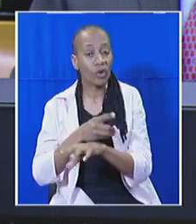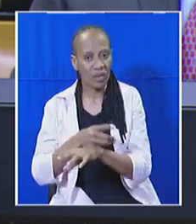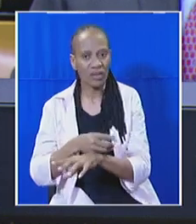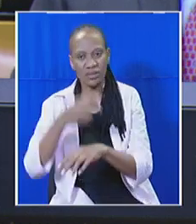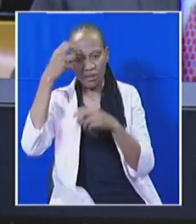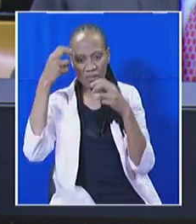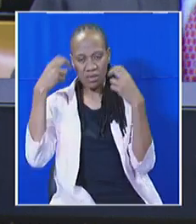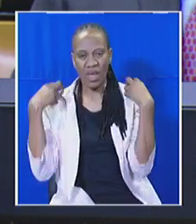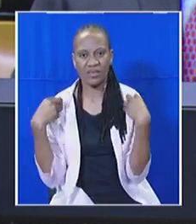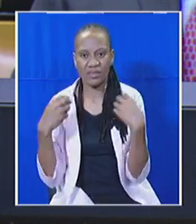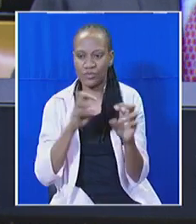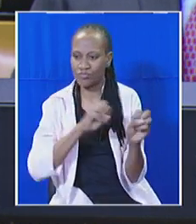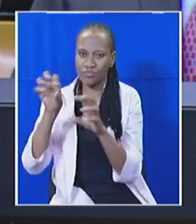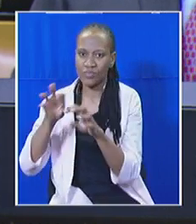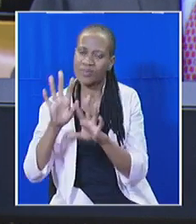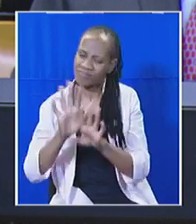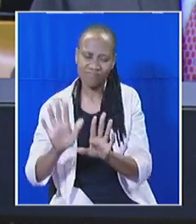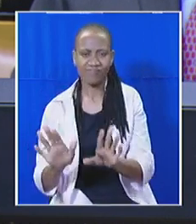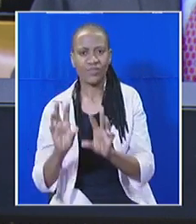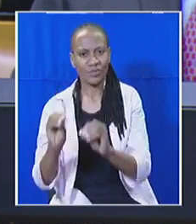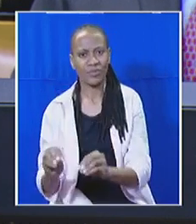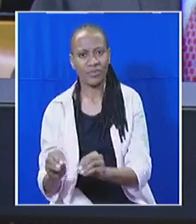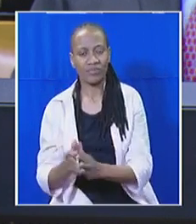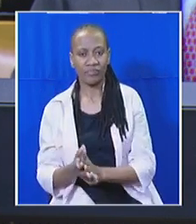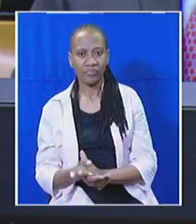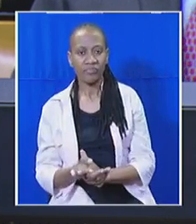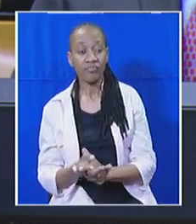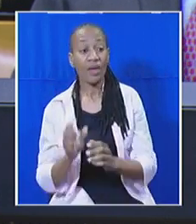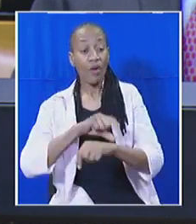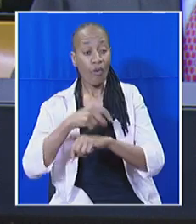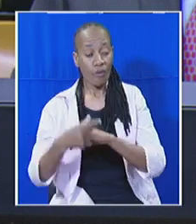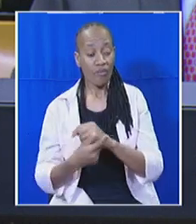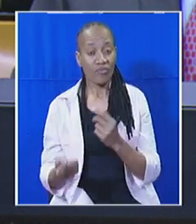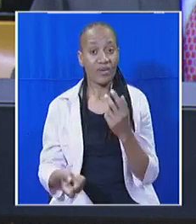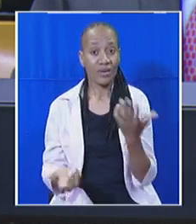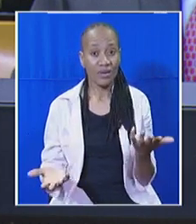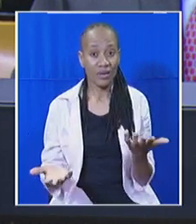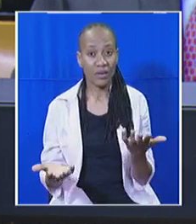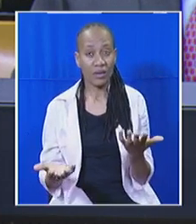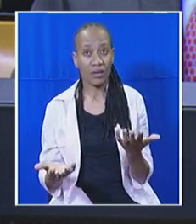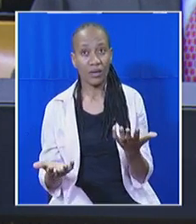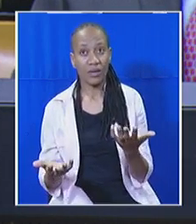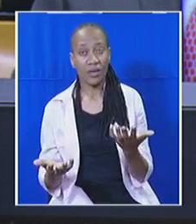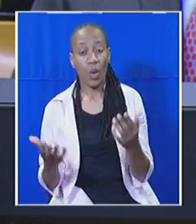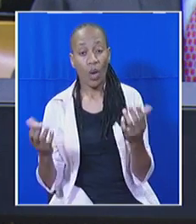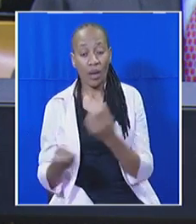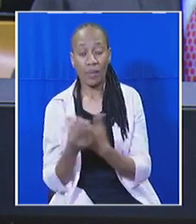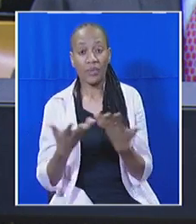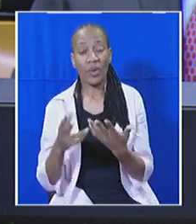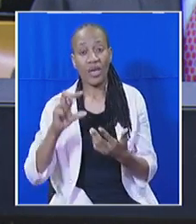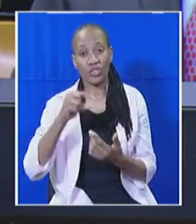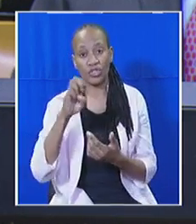At the Commonwealth Ministerial Meeting of Health, which was held at the sidelines of the World Health Assembly in Geneva in